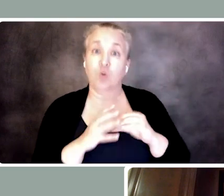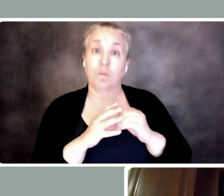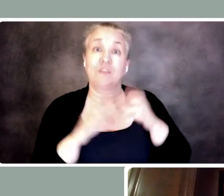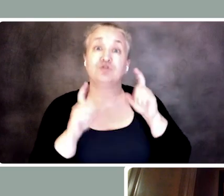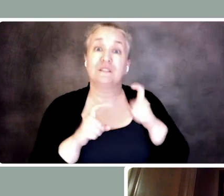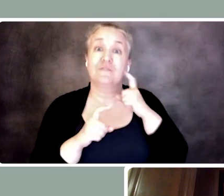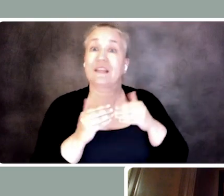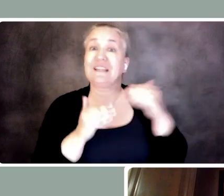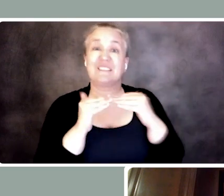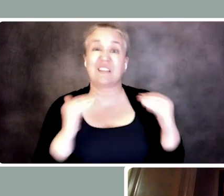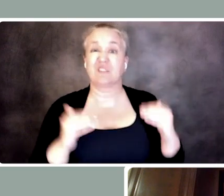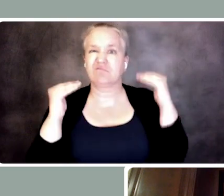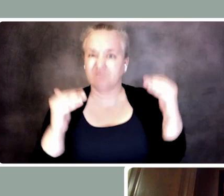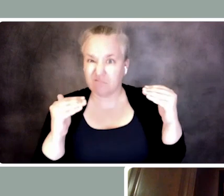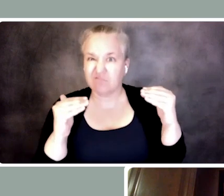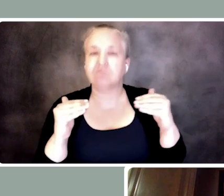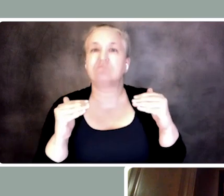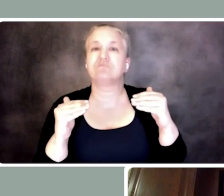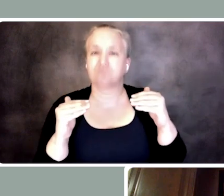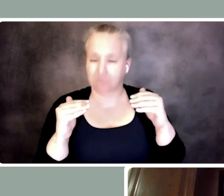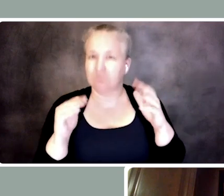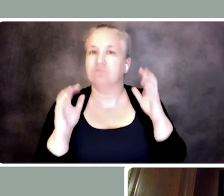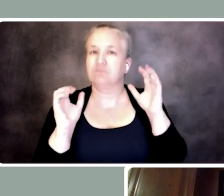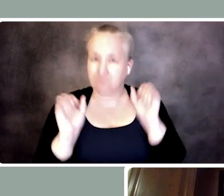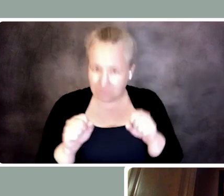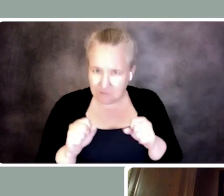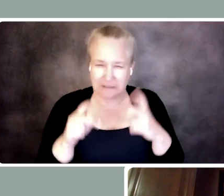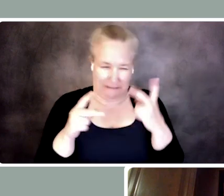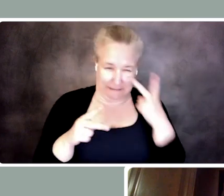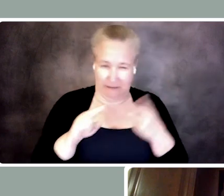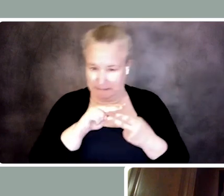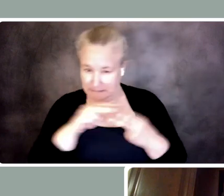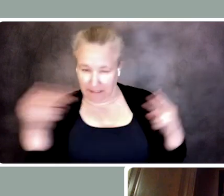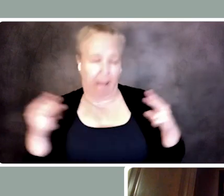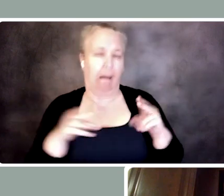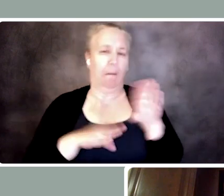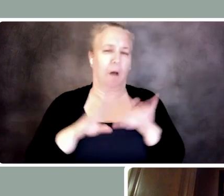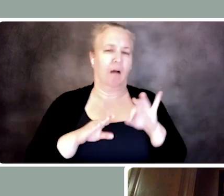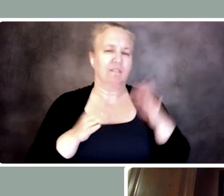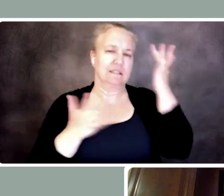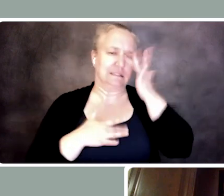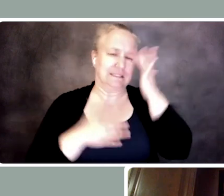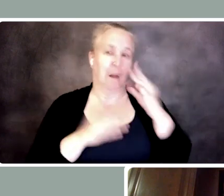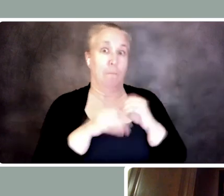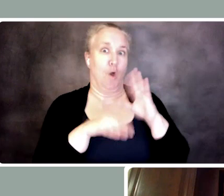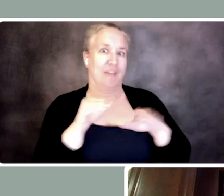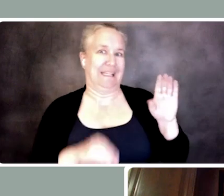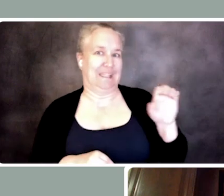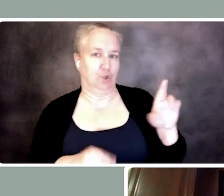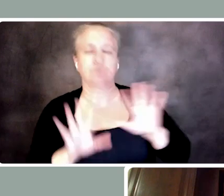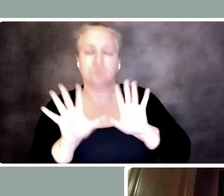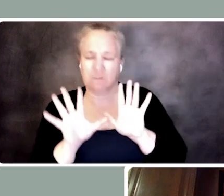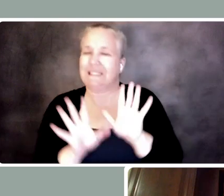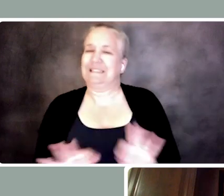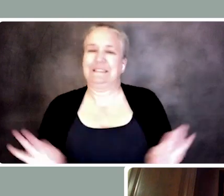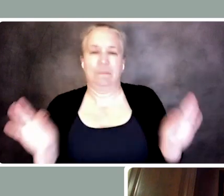of testing to get an insight of the DNA biology of the disease, more than just the estrogen progesterone receptor, is super important when